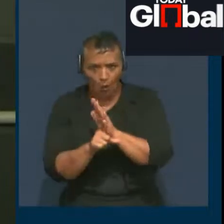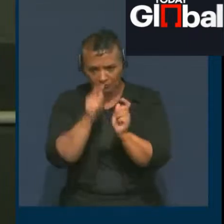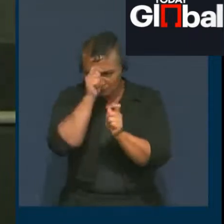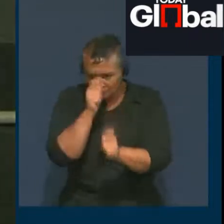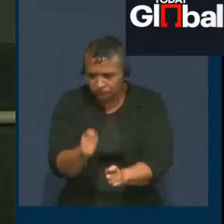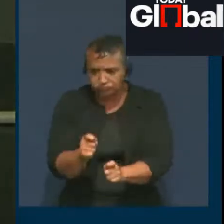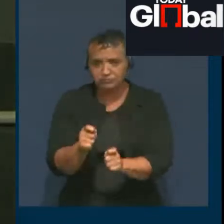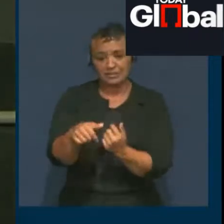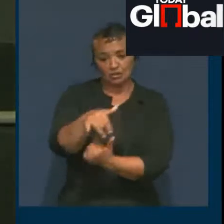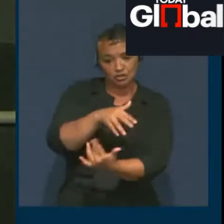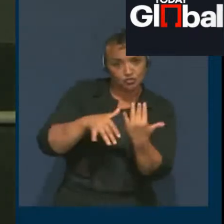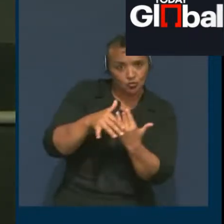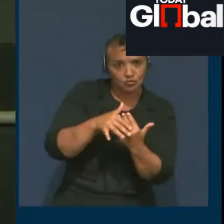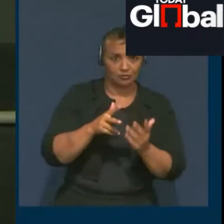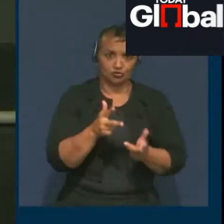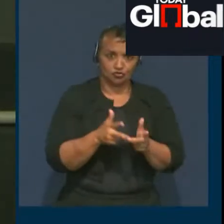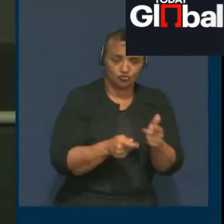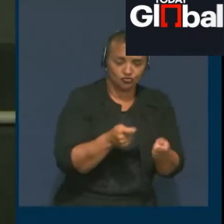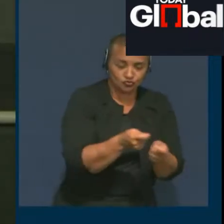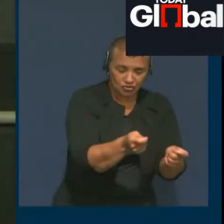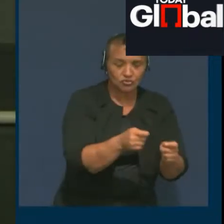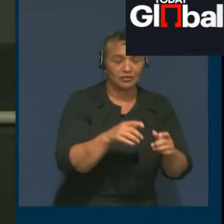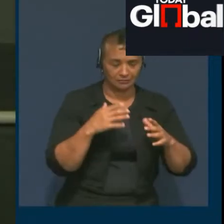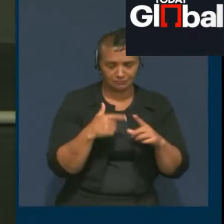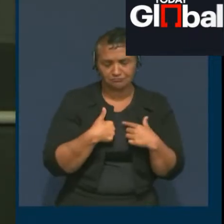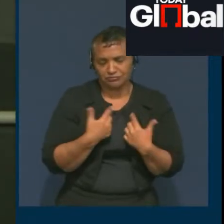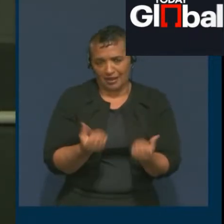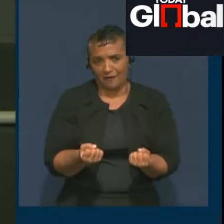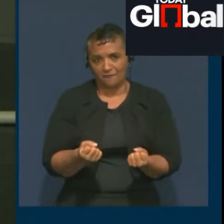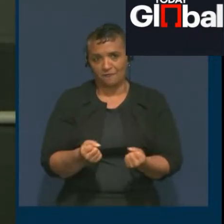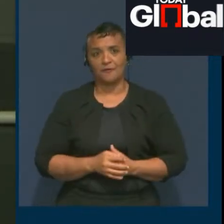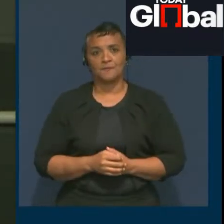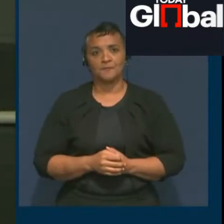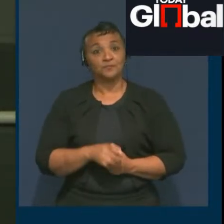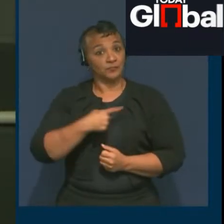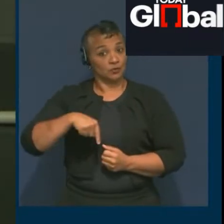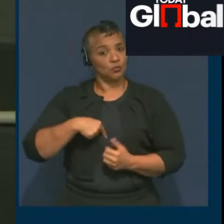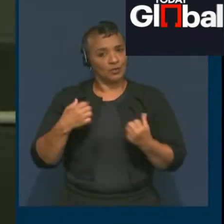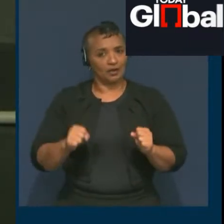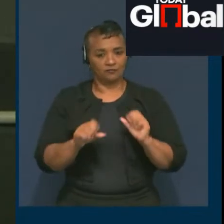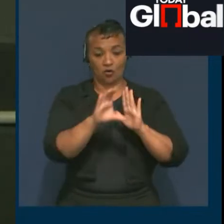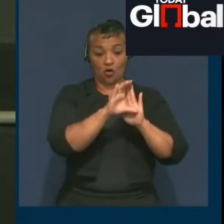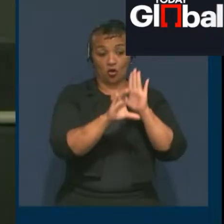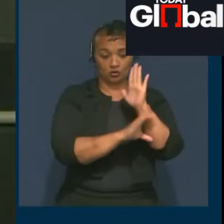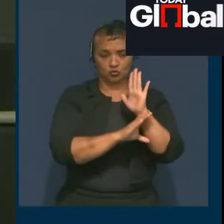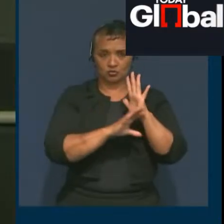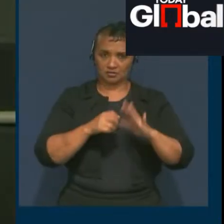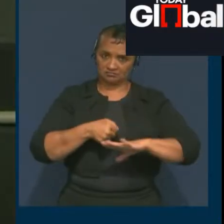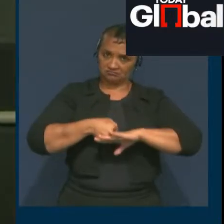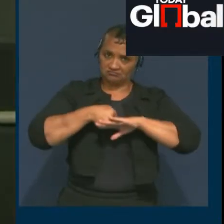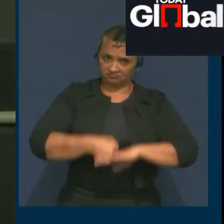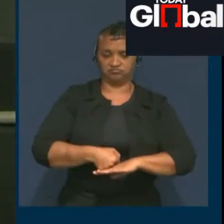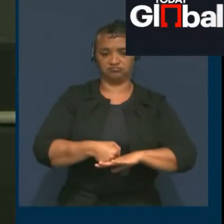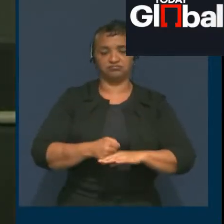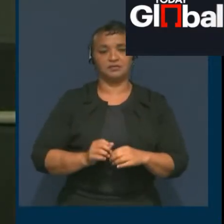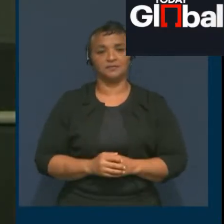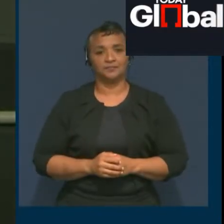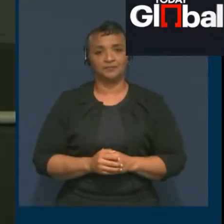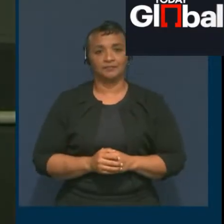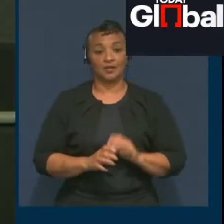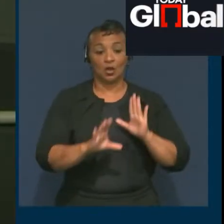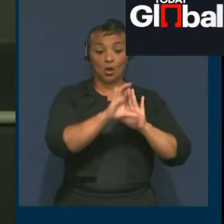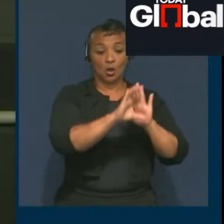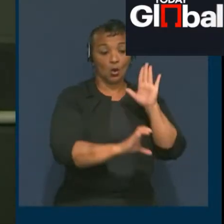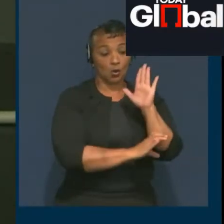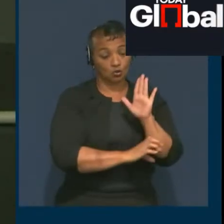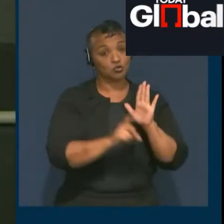and societally. This development is based on a solid constitutional foundation. The permanent constitution of the state of